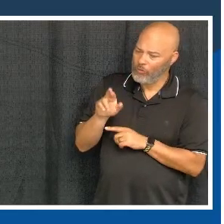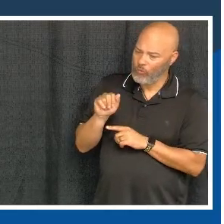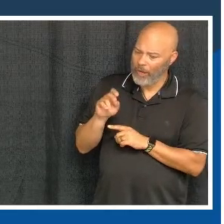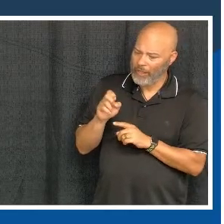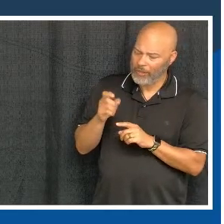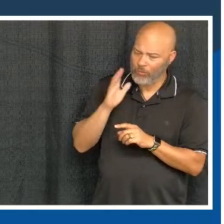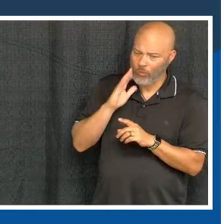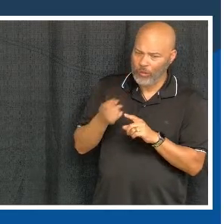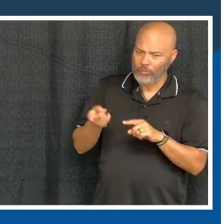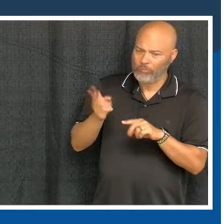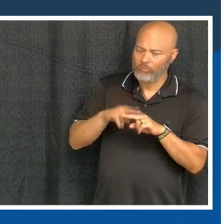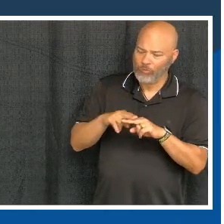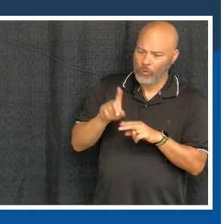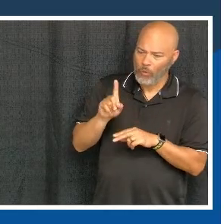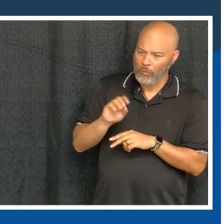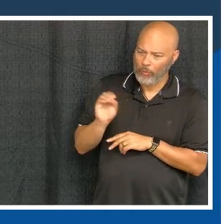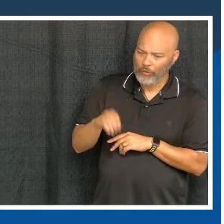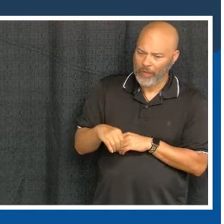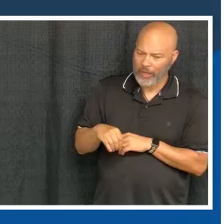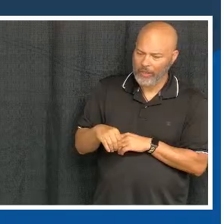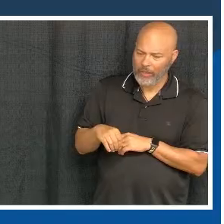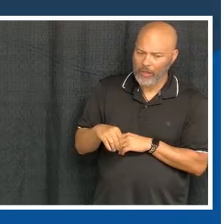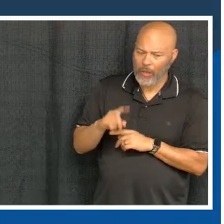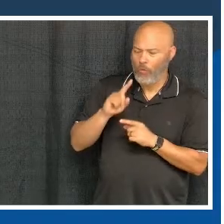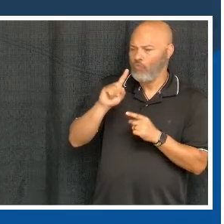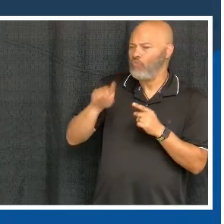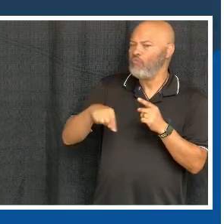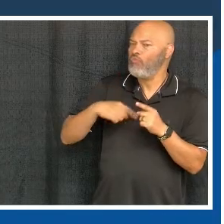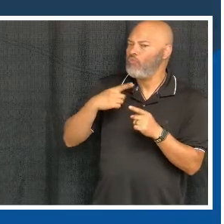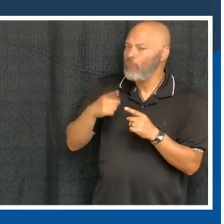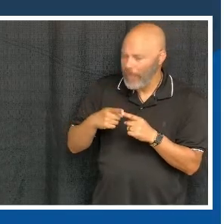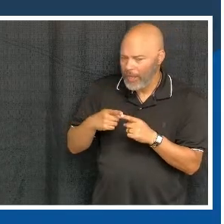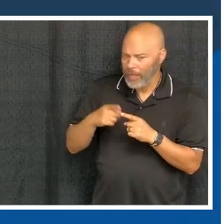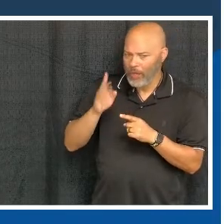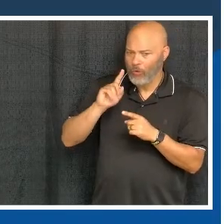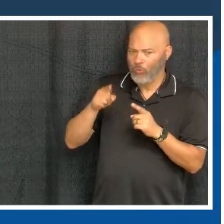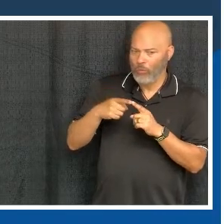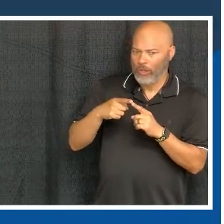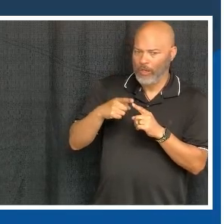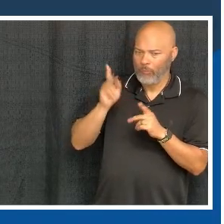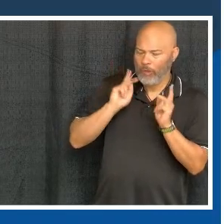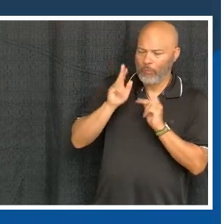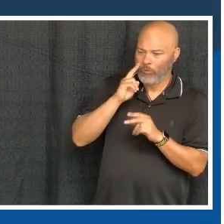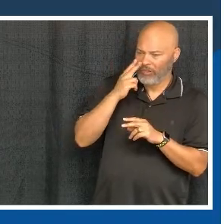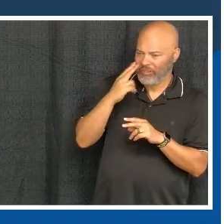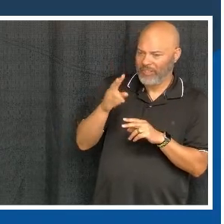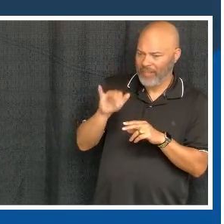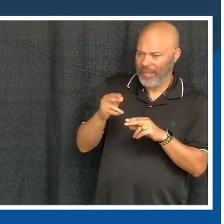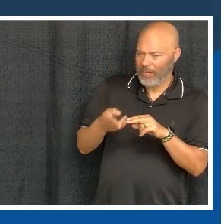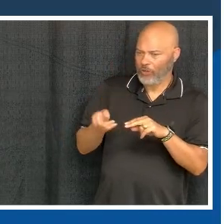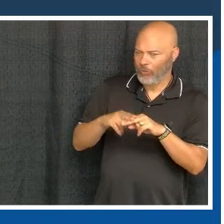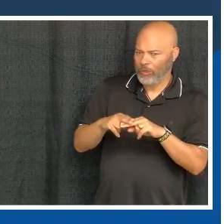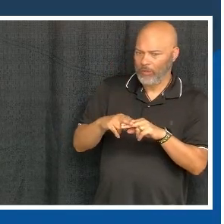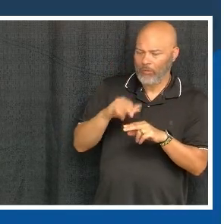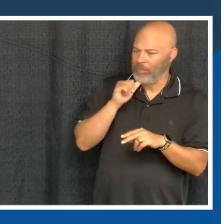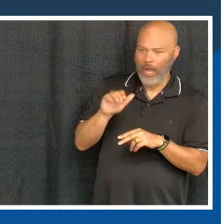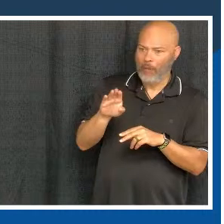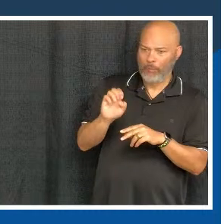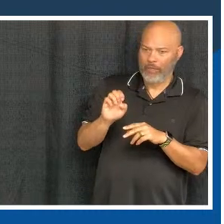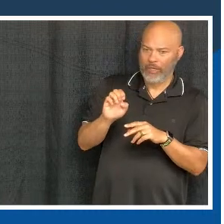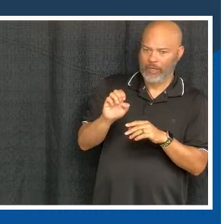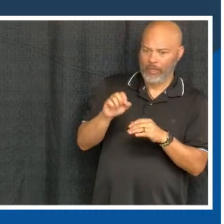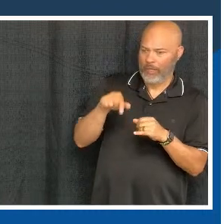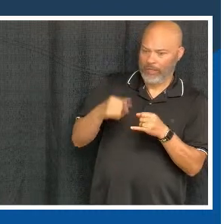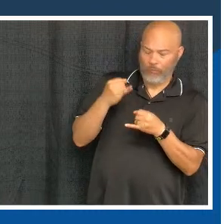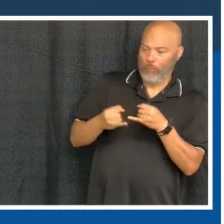to increase 1%. Around when will the customers expect to see a 1% increase? Because it's not going to be the end of this